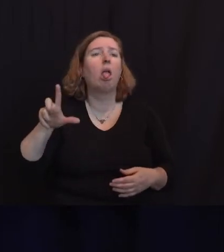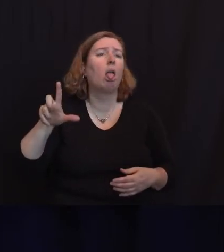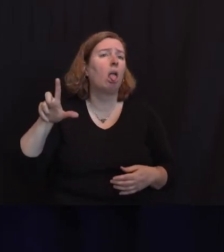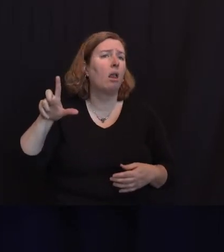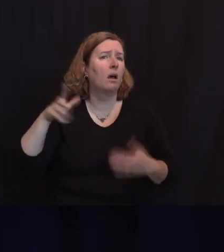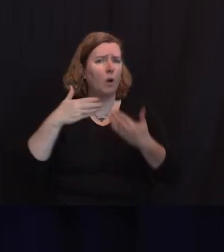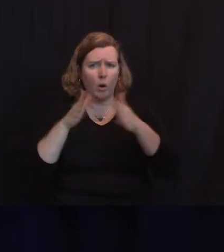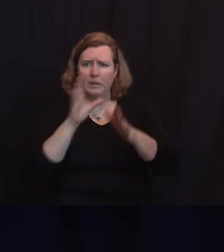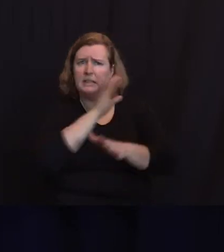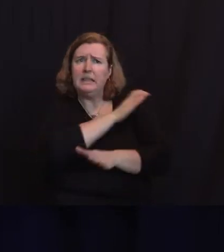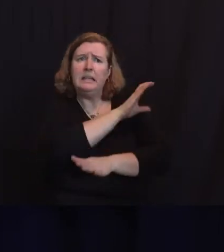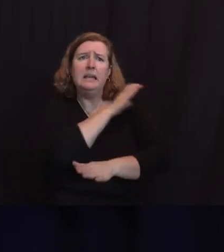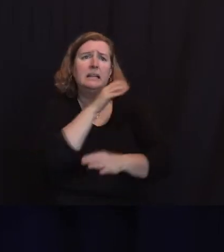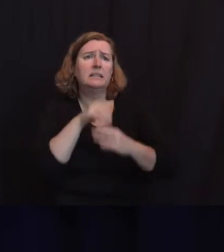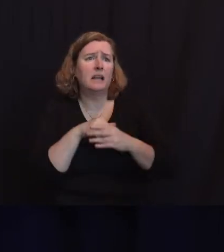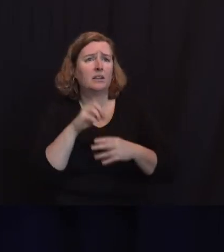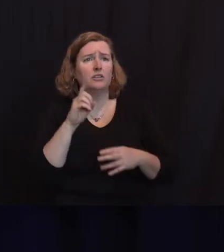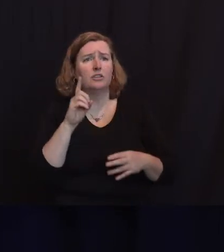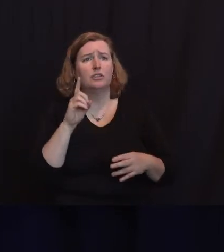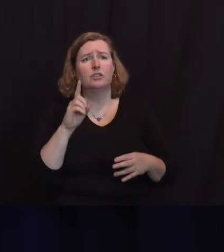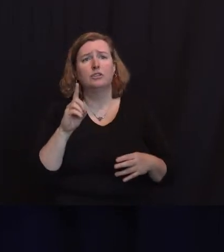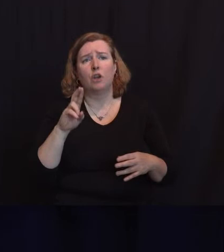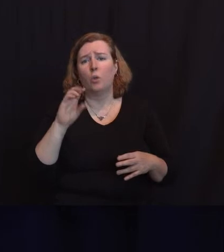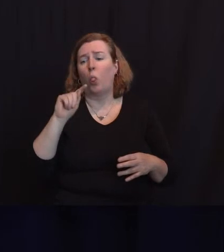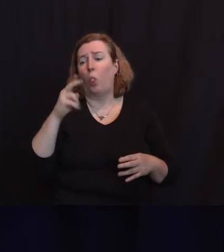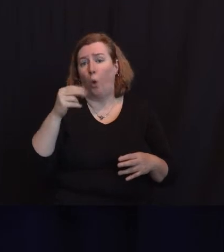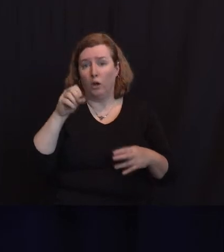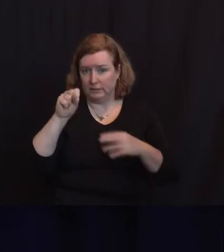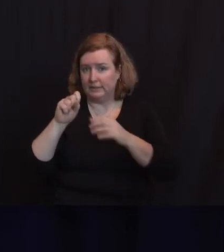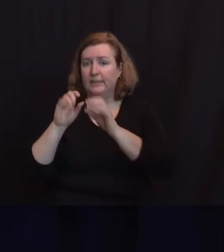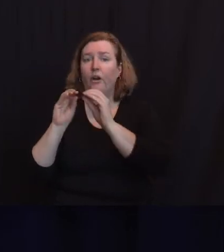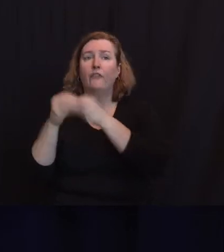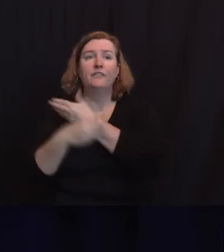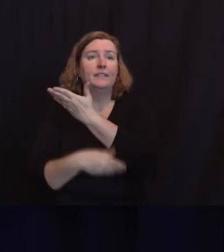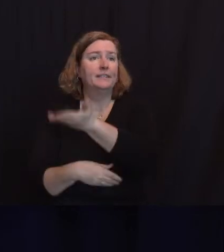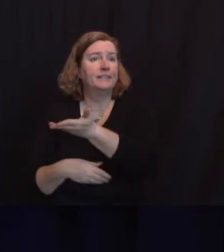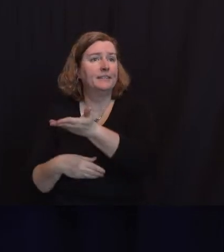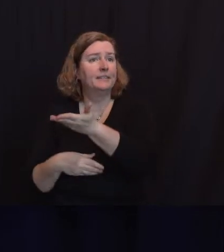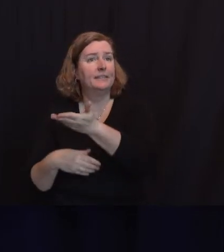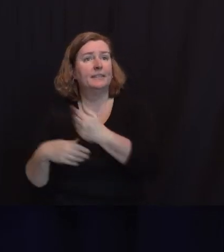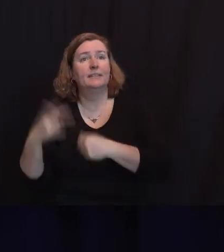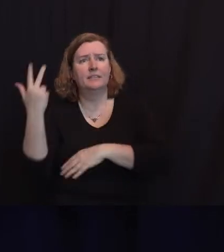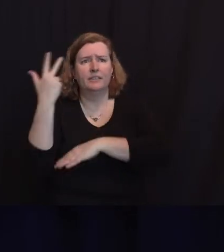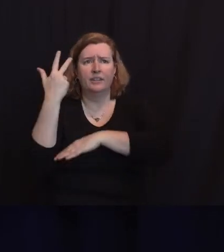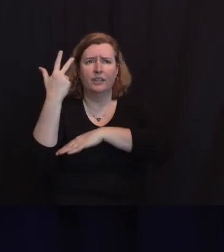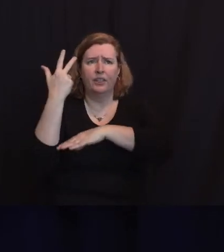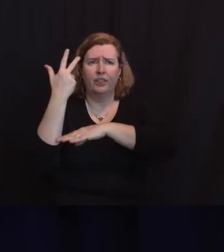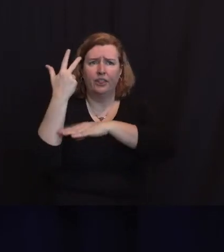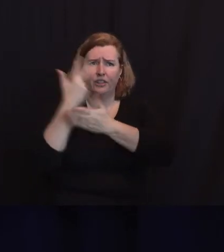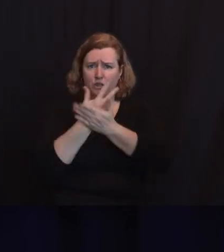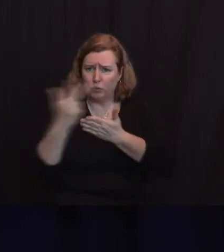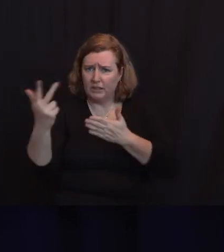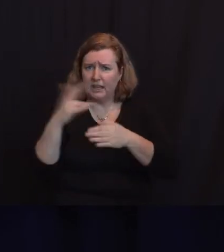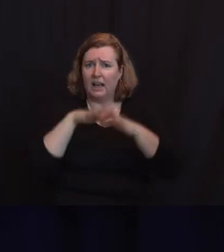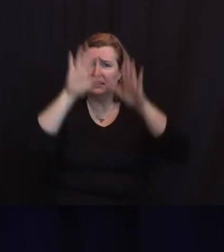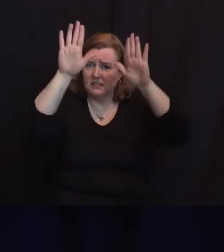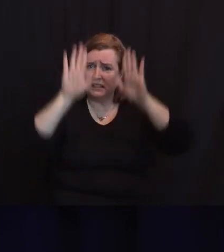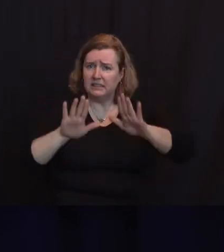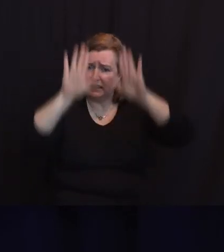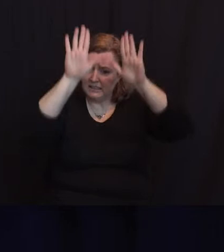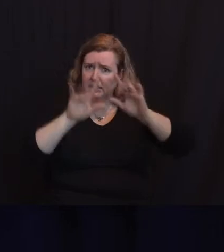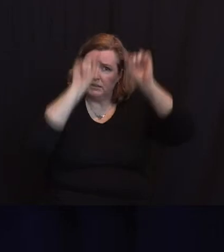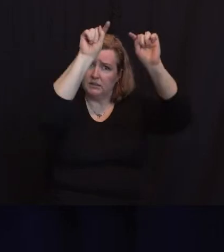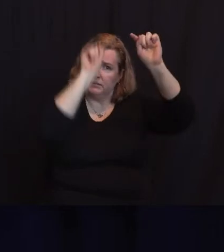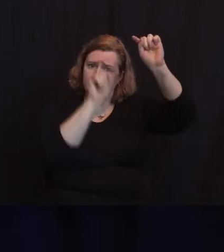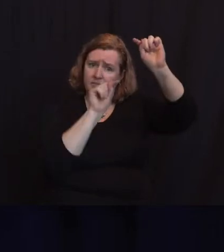Thomas's office. I think like on 3 Sundays in April and May.